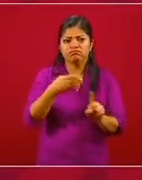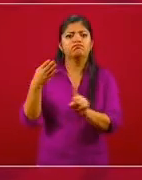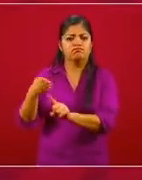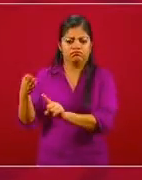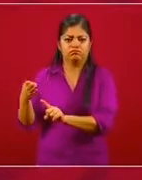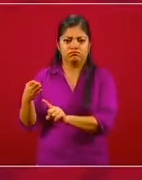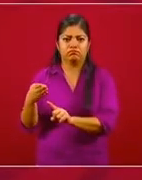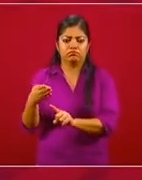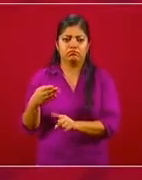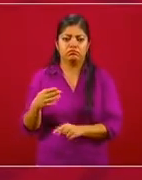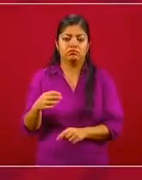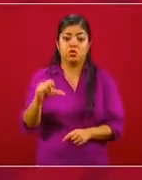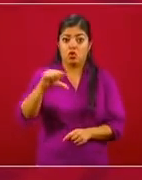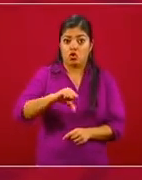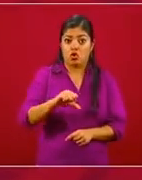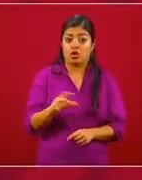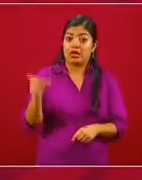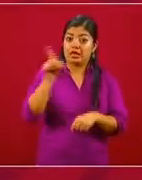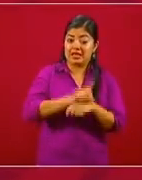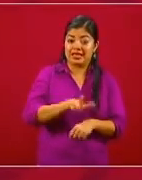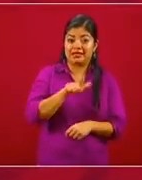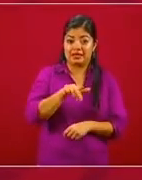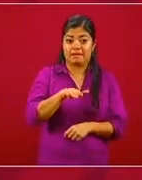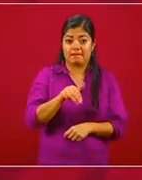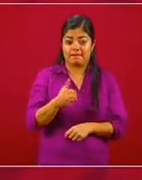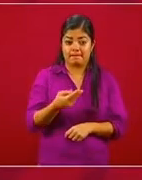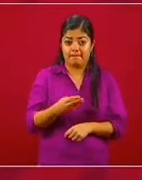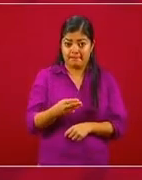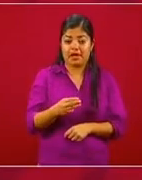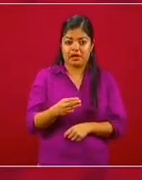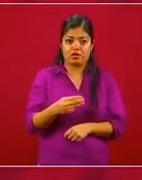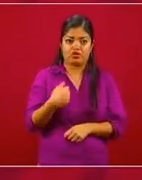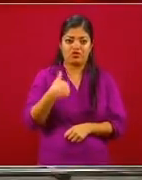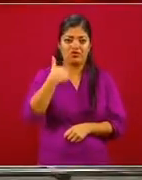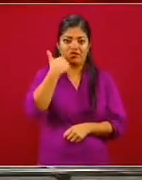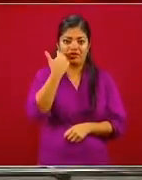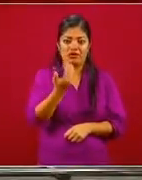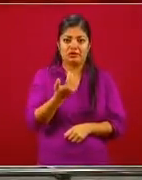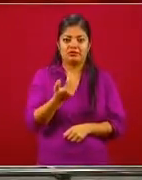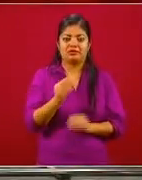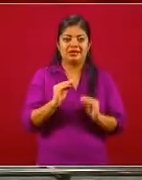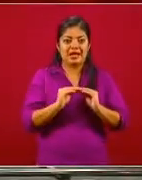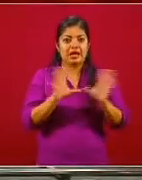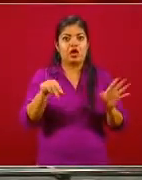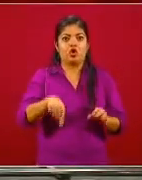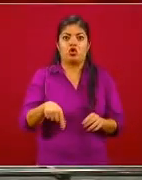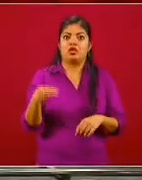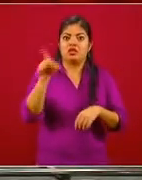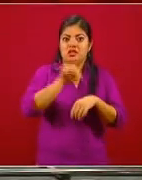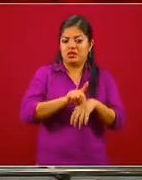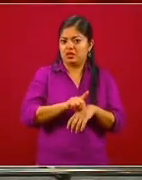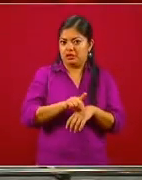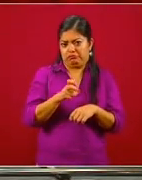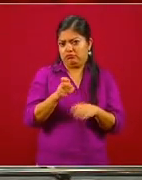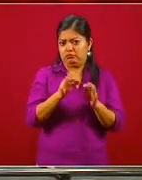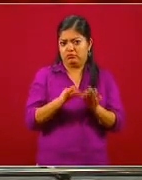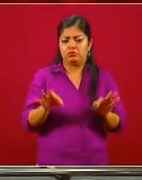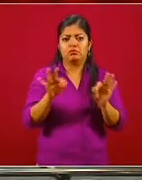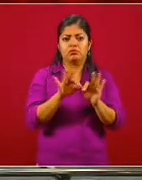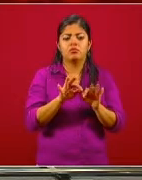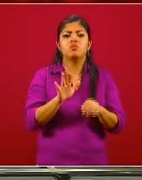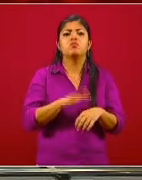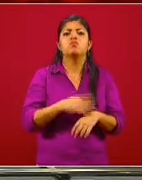our population in this and other important aspects. But today, May 17th, we wanted to make it